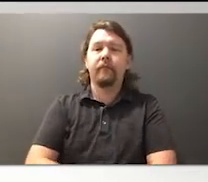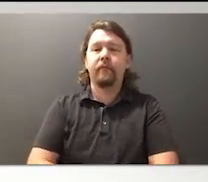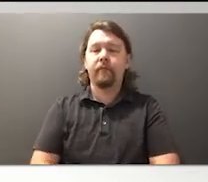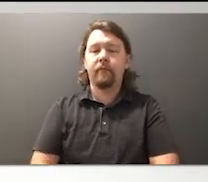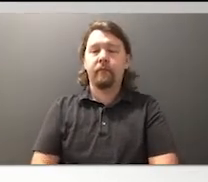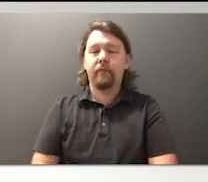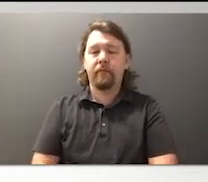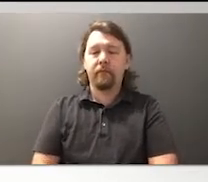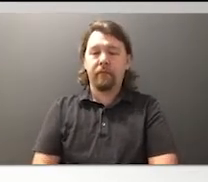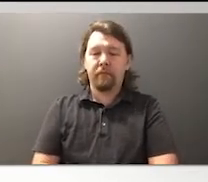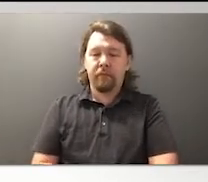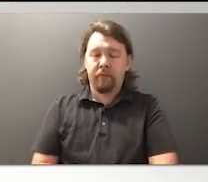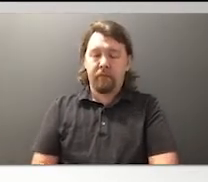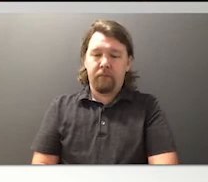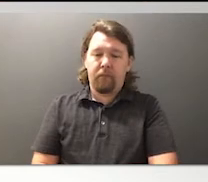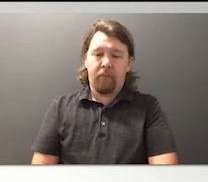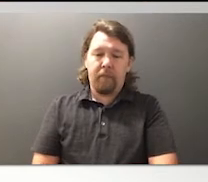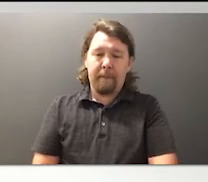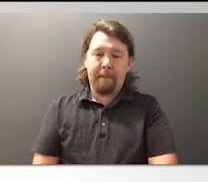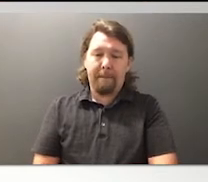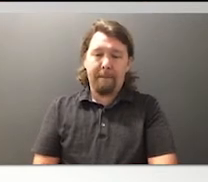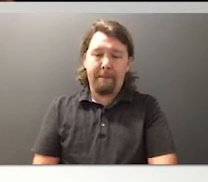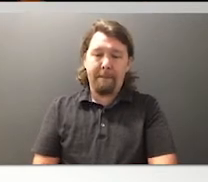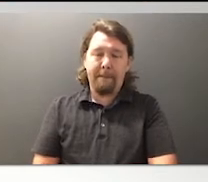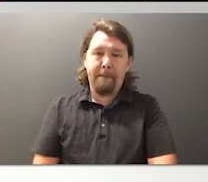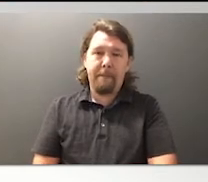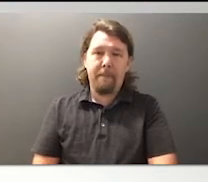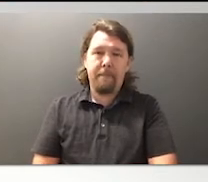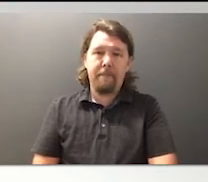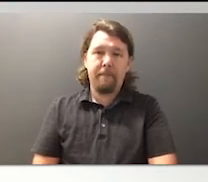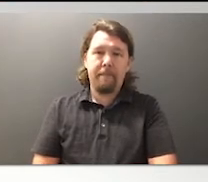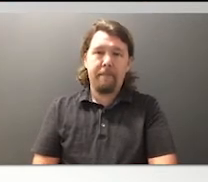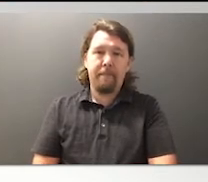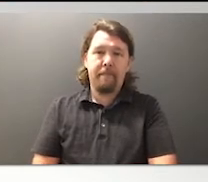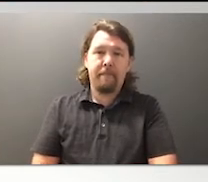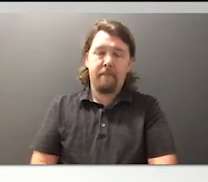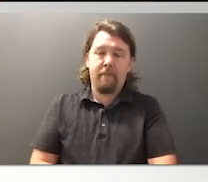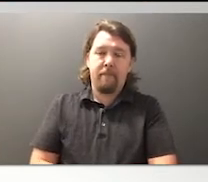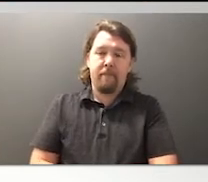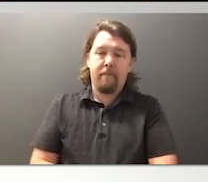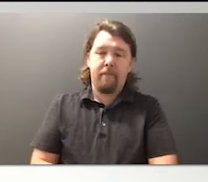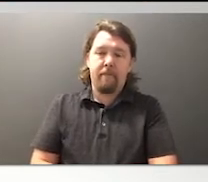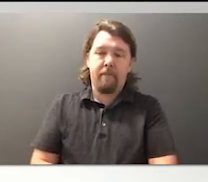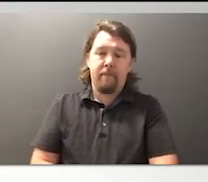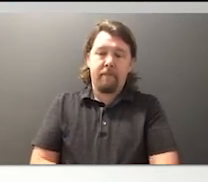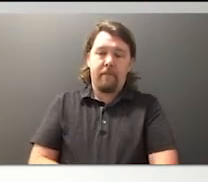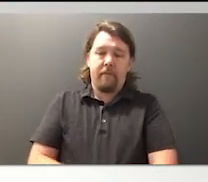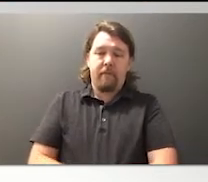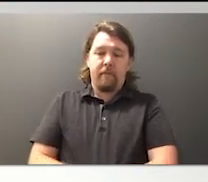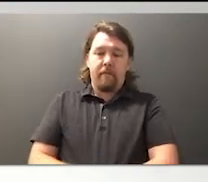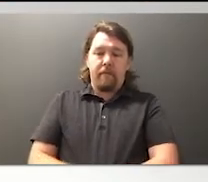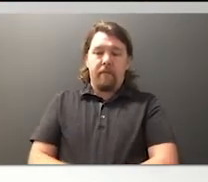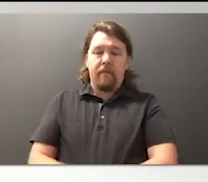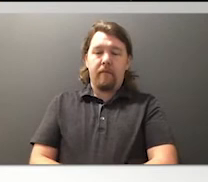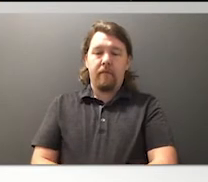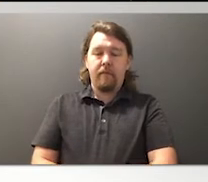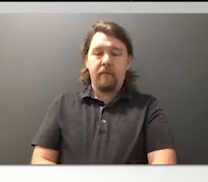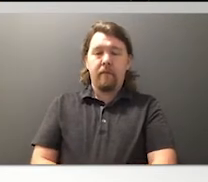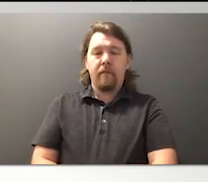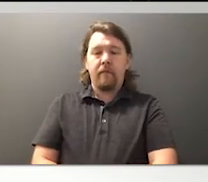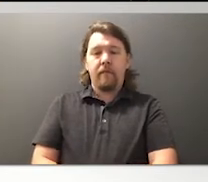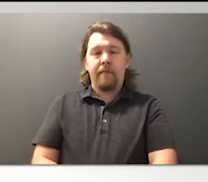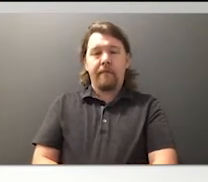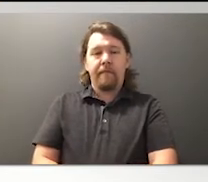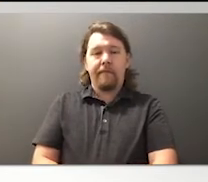Clarification, you said that at the end of 2 years of not using the scholarship, that families would